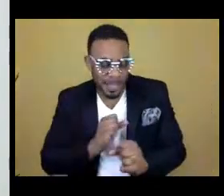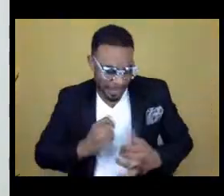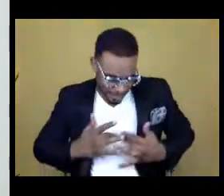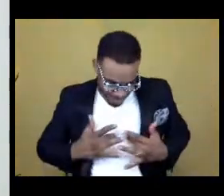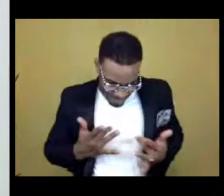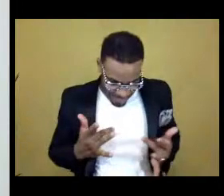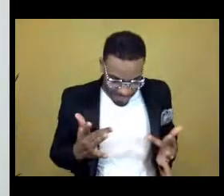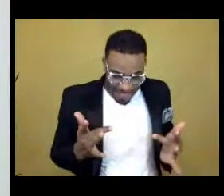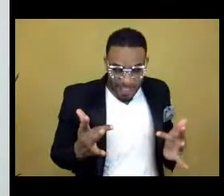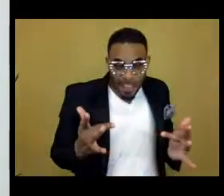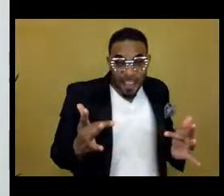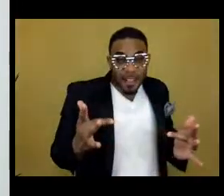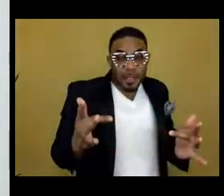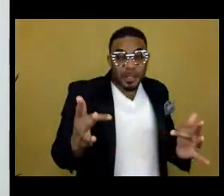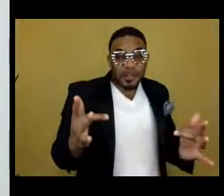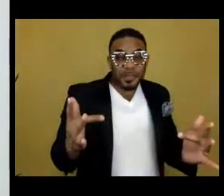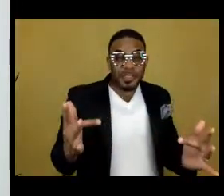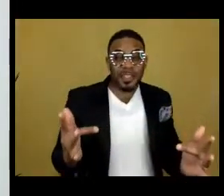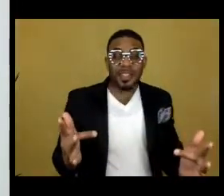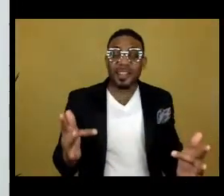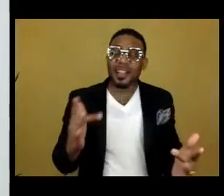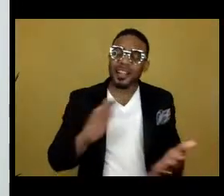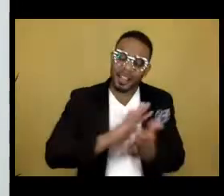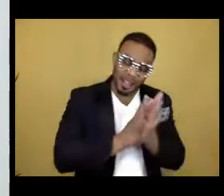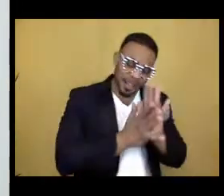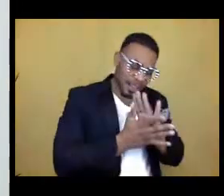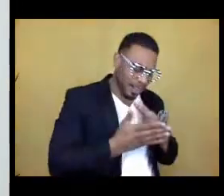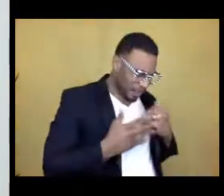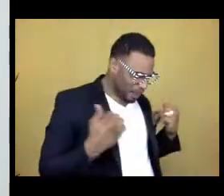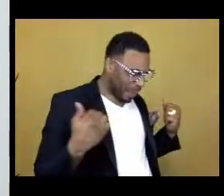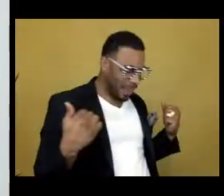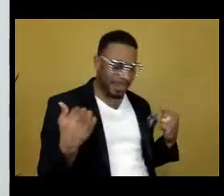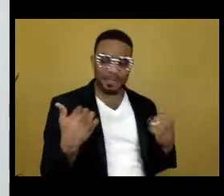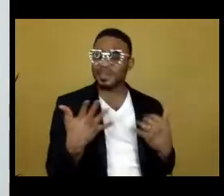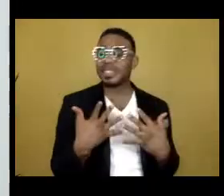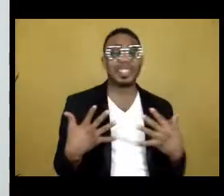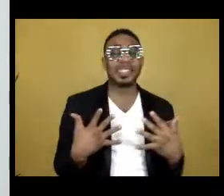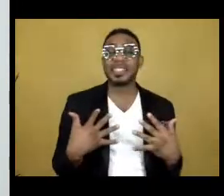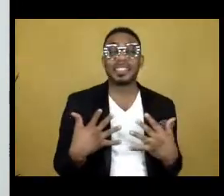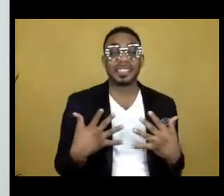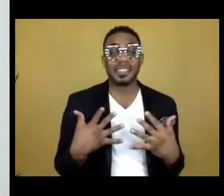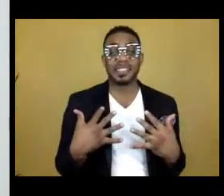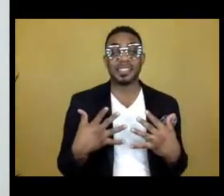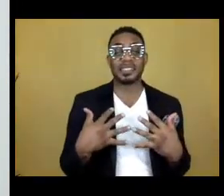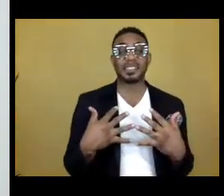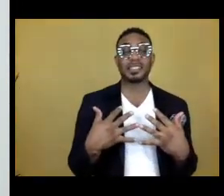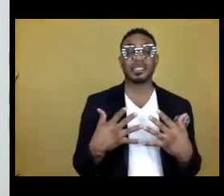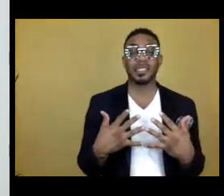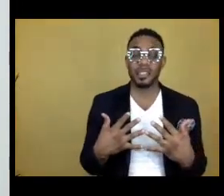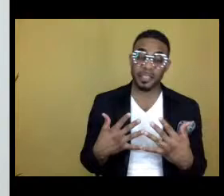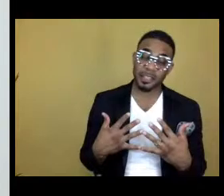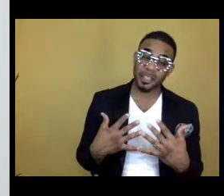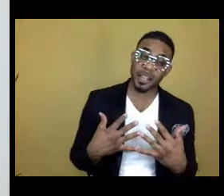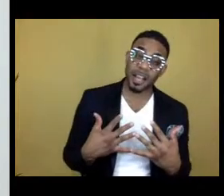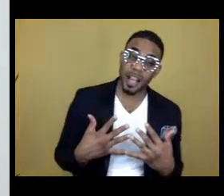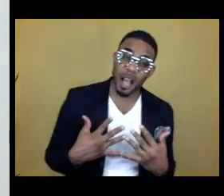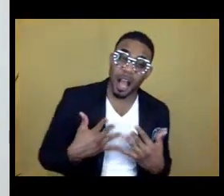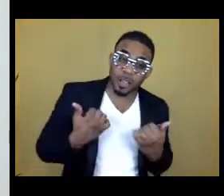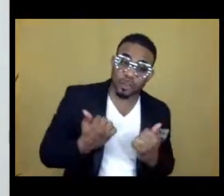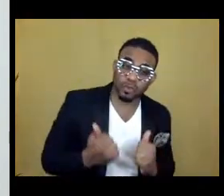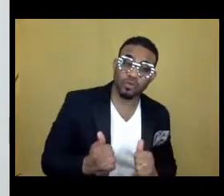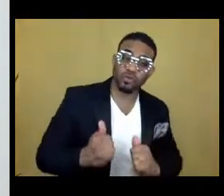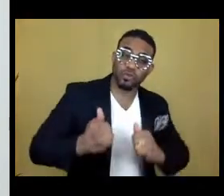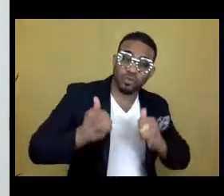making light of all my fears. I dry